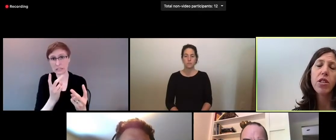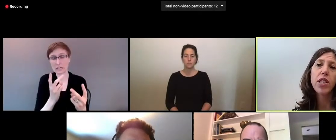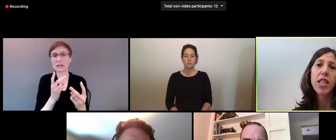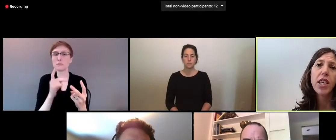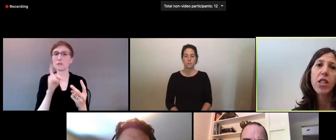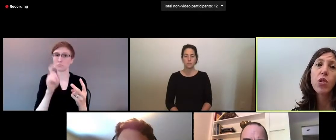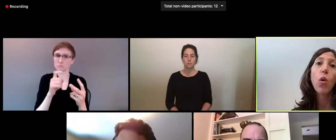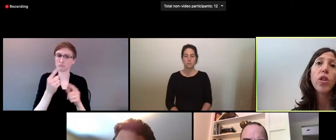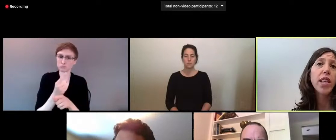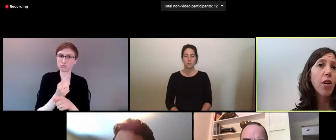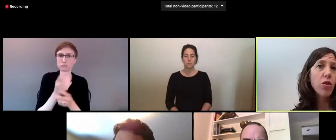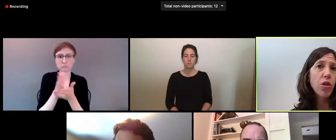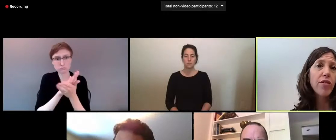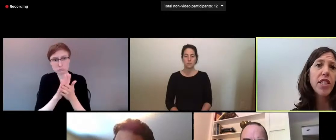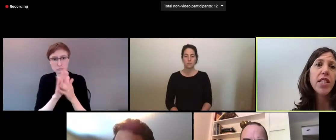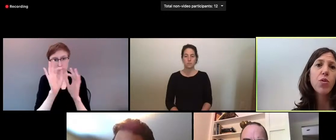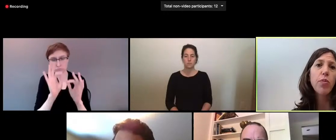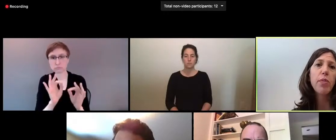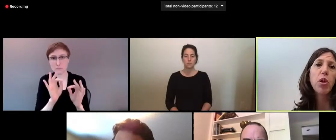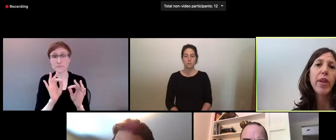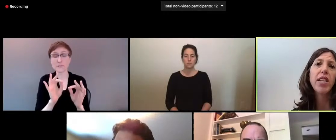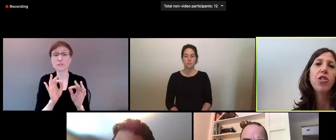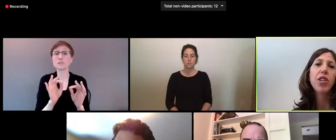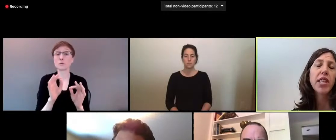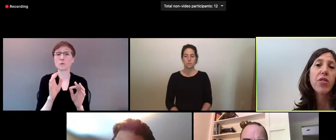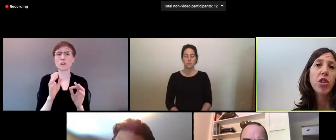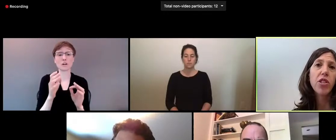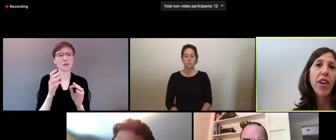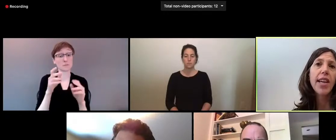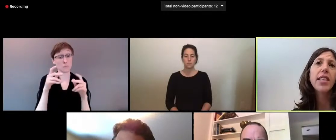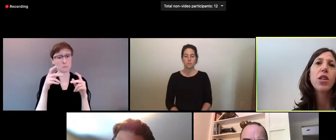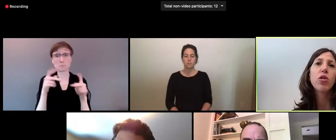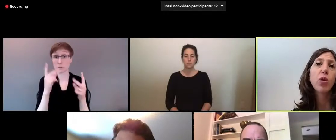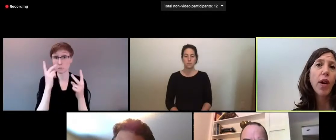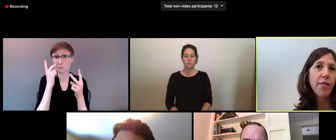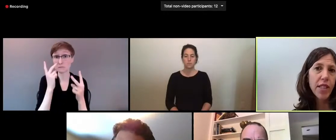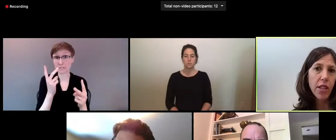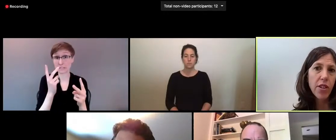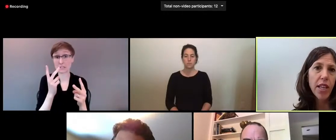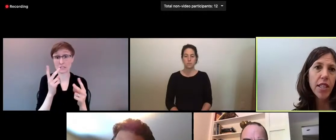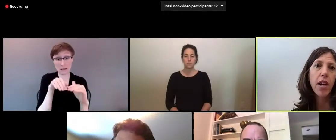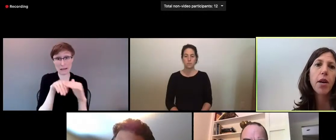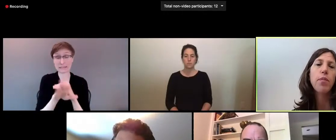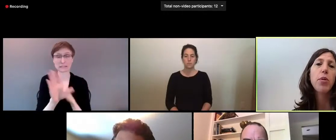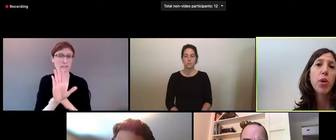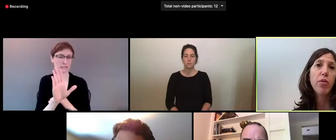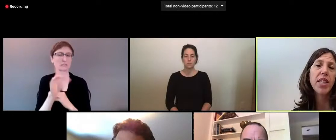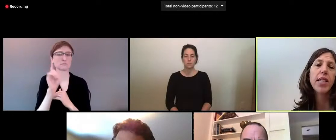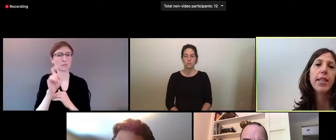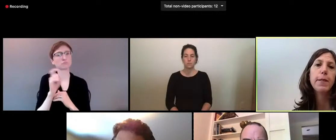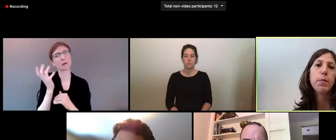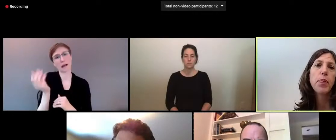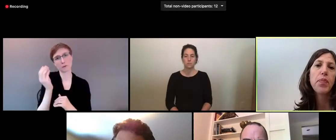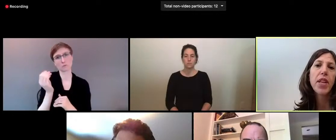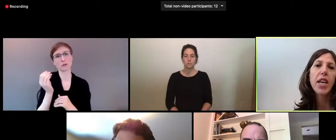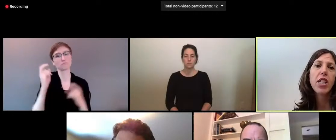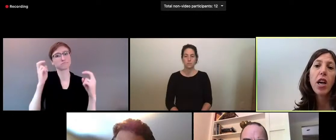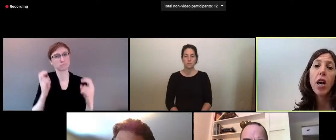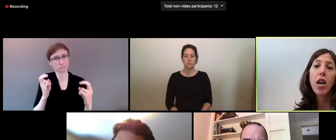control standards. So only outdoor visits will be permitted during this first phase, and only one visitor at a time per